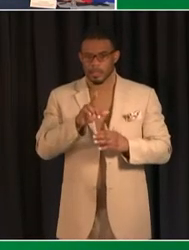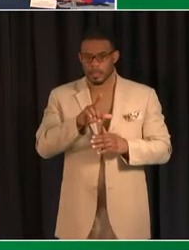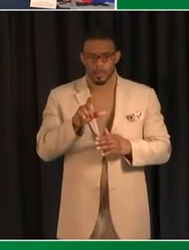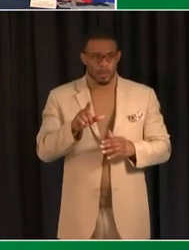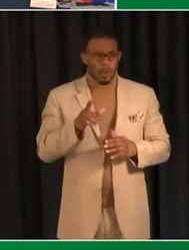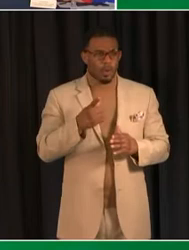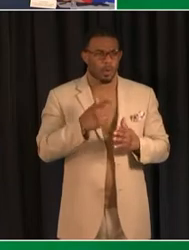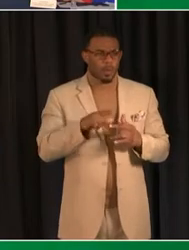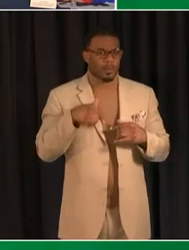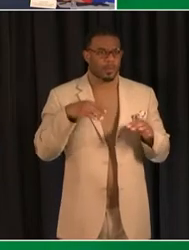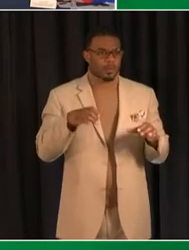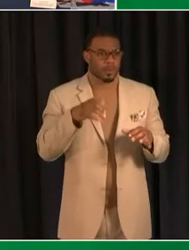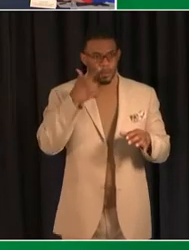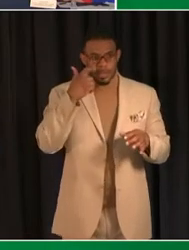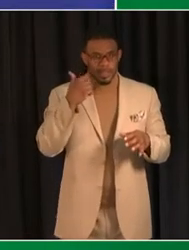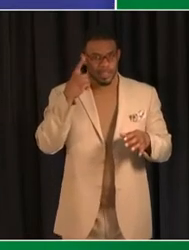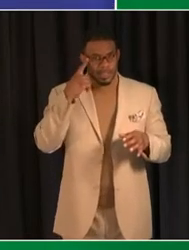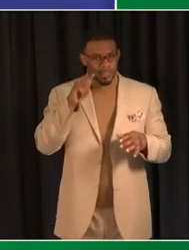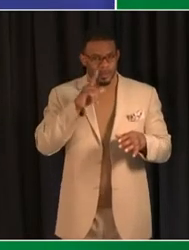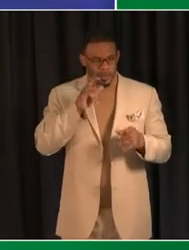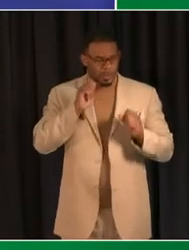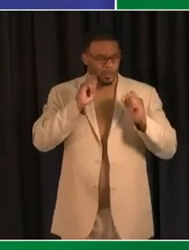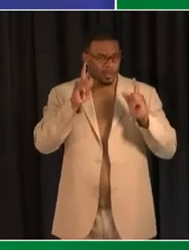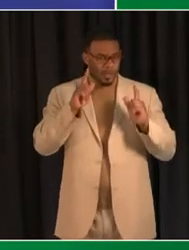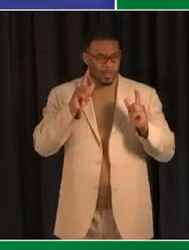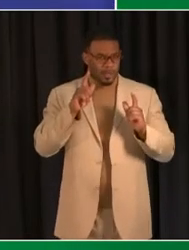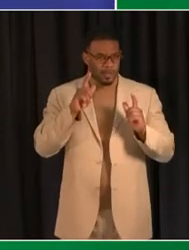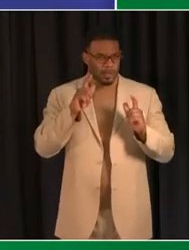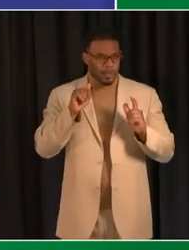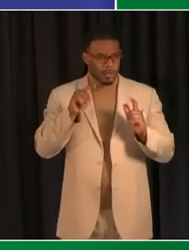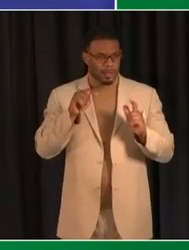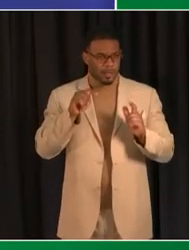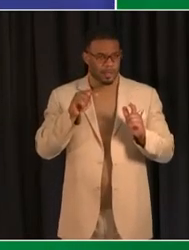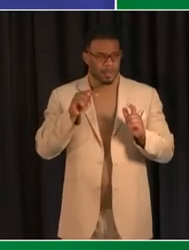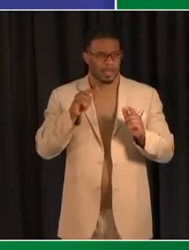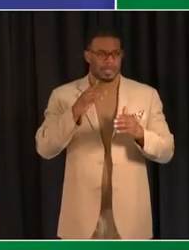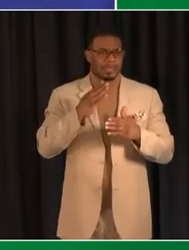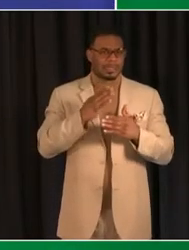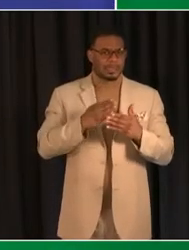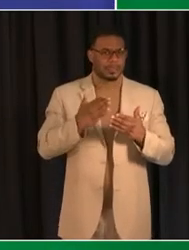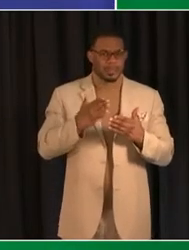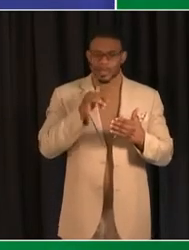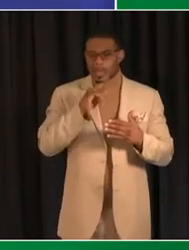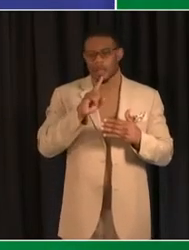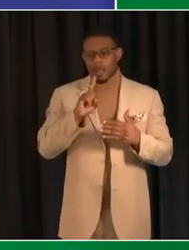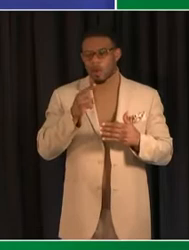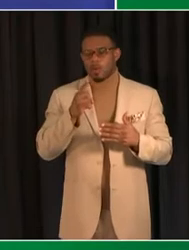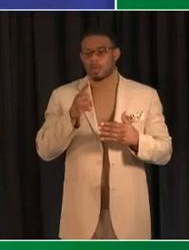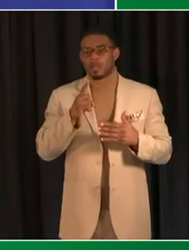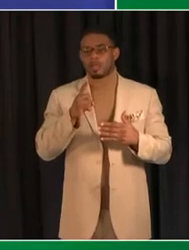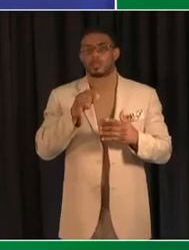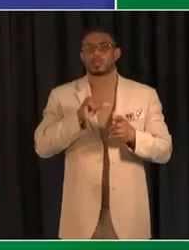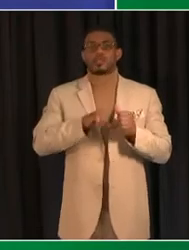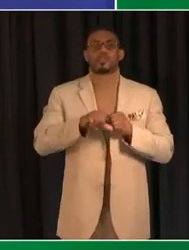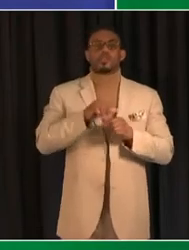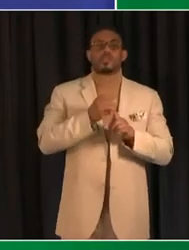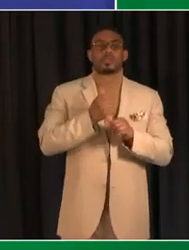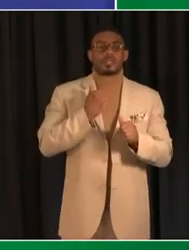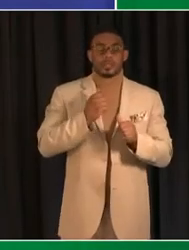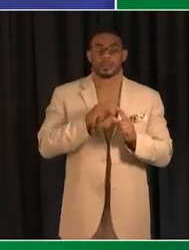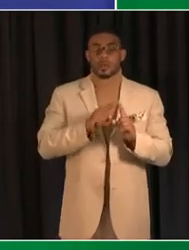your landlord what they've been doing, because I think you'll be surprised at some of the things, not only the